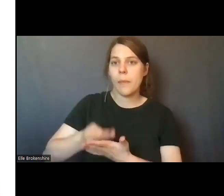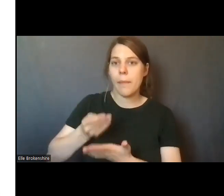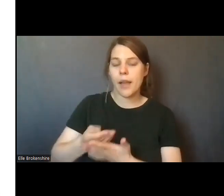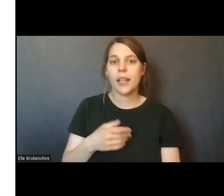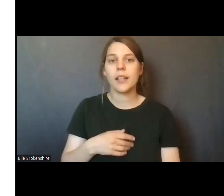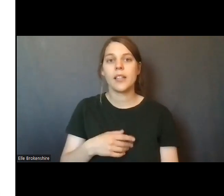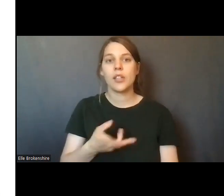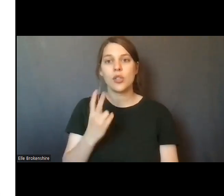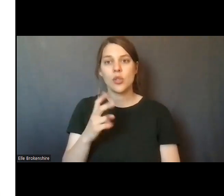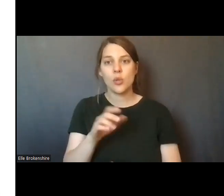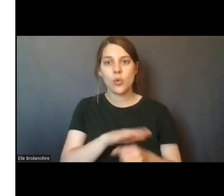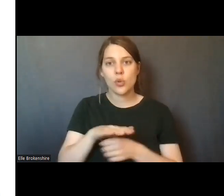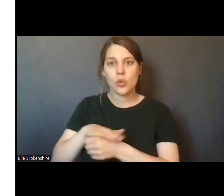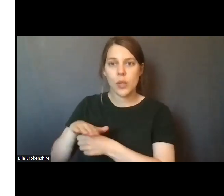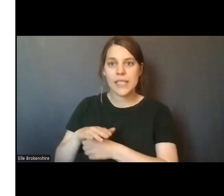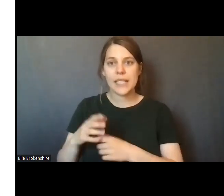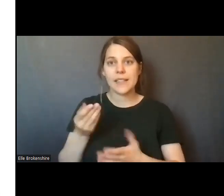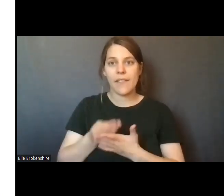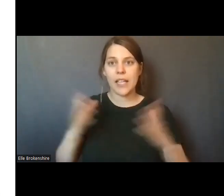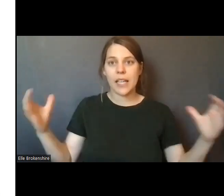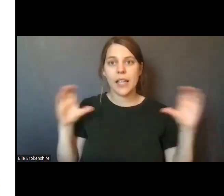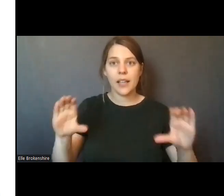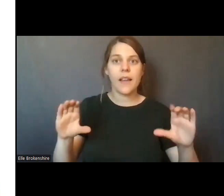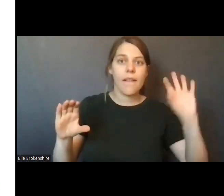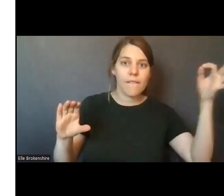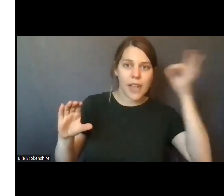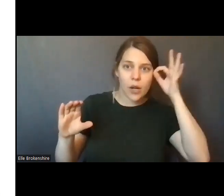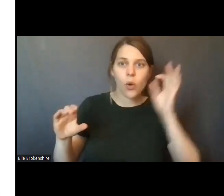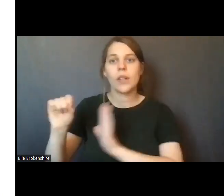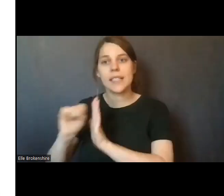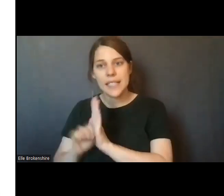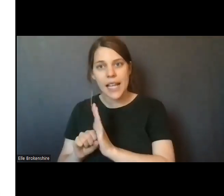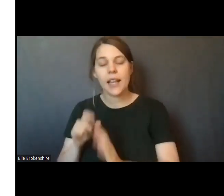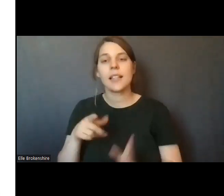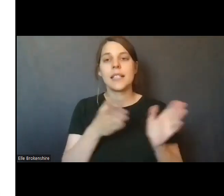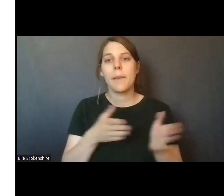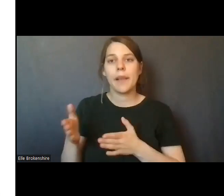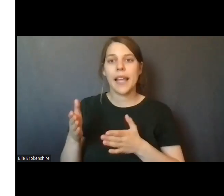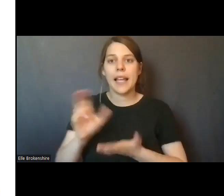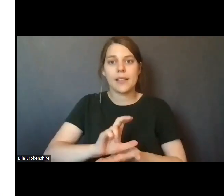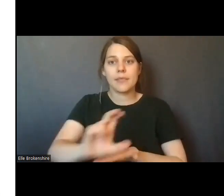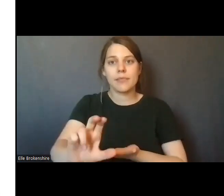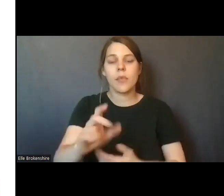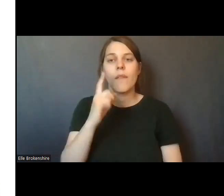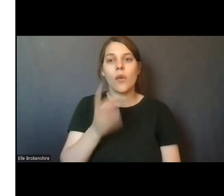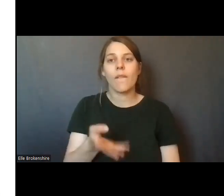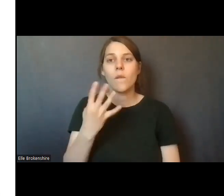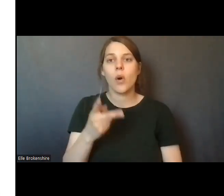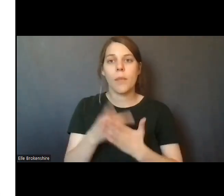one state. And this again is a planned allocation for 4 projects within the